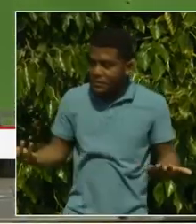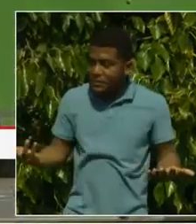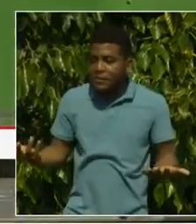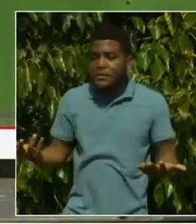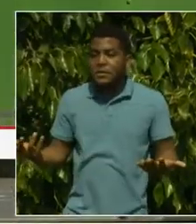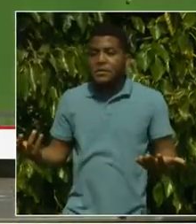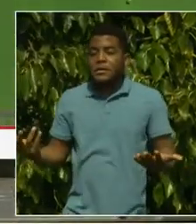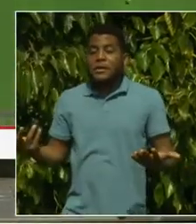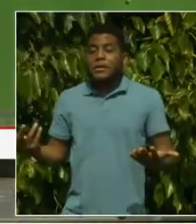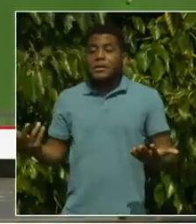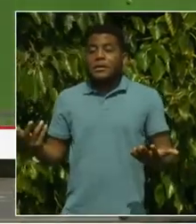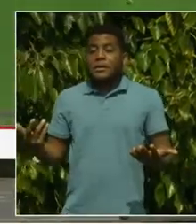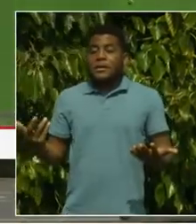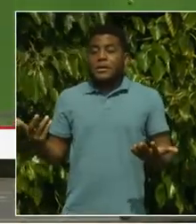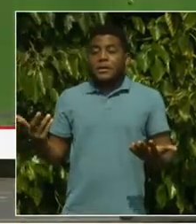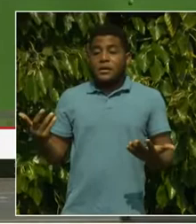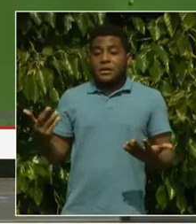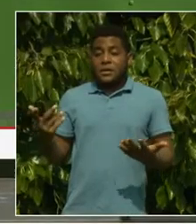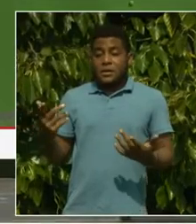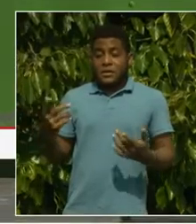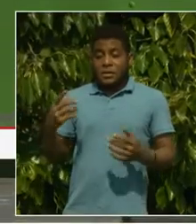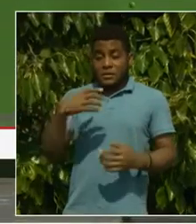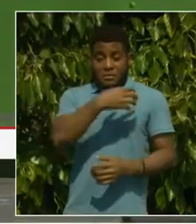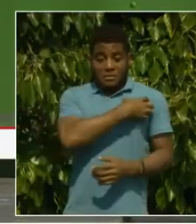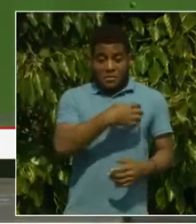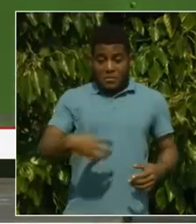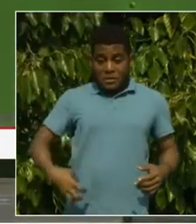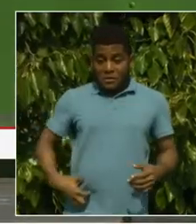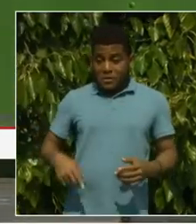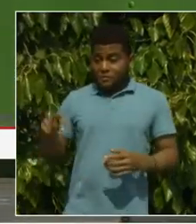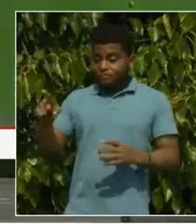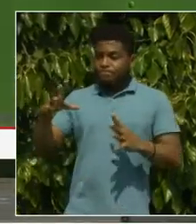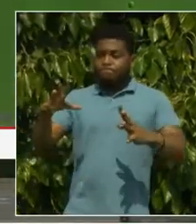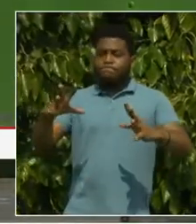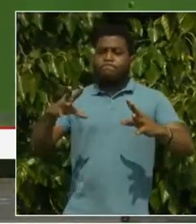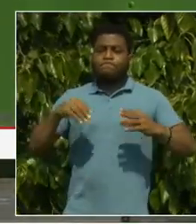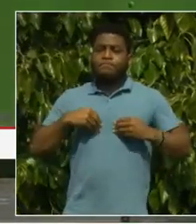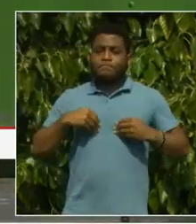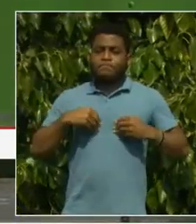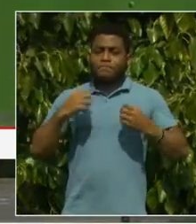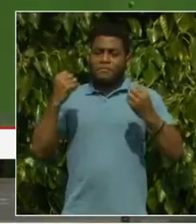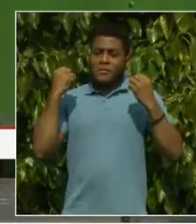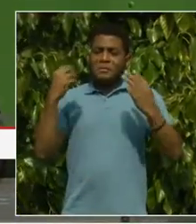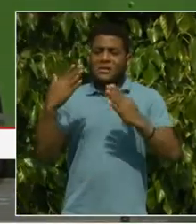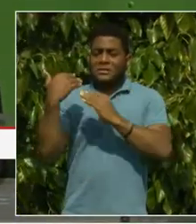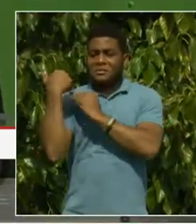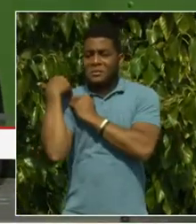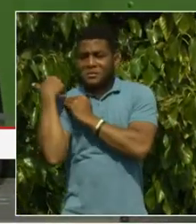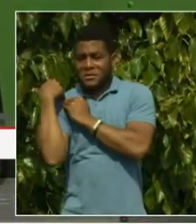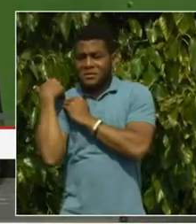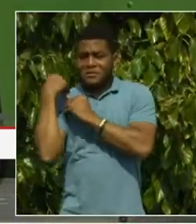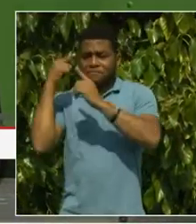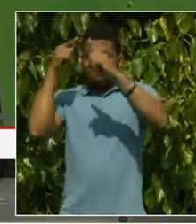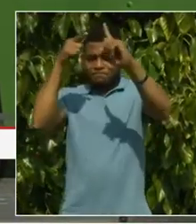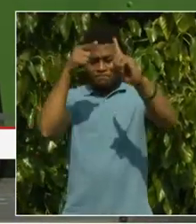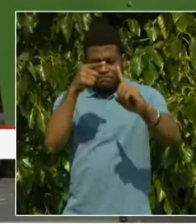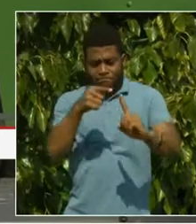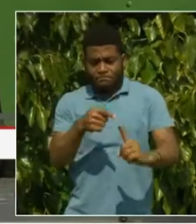Our mayor, having taken even more initiatives on top of supporting the Women, Infants, and Children